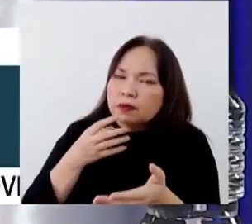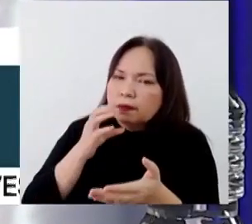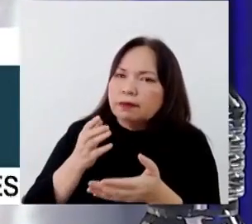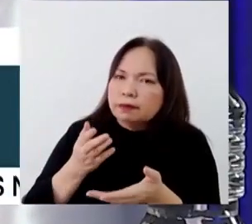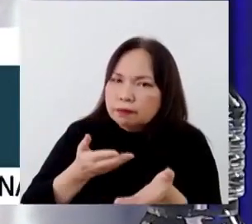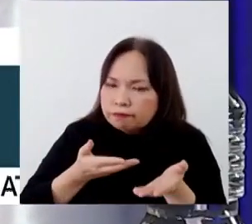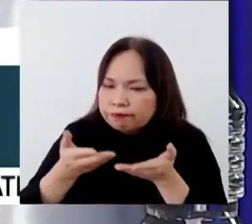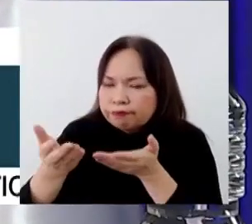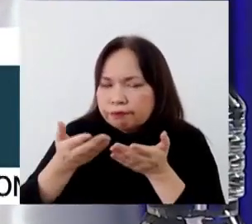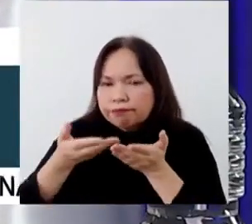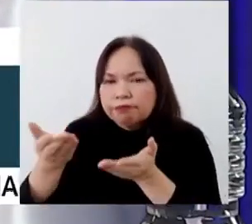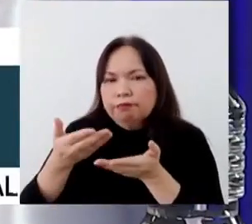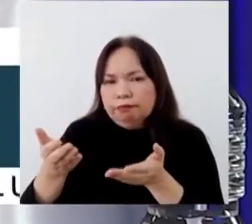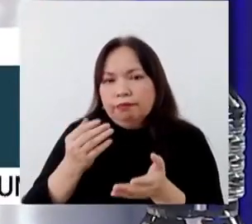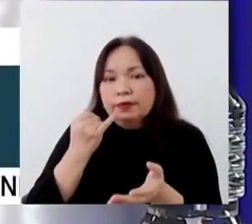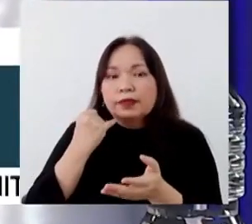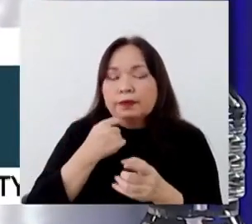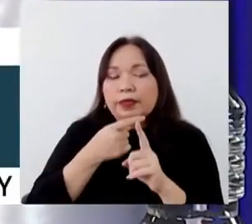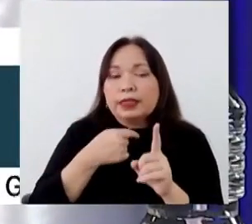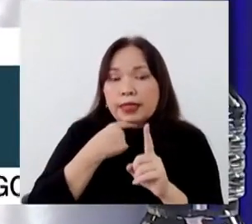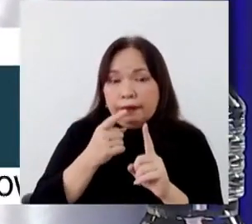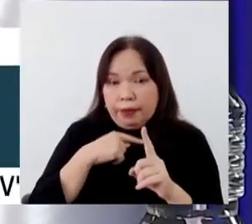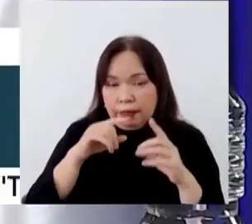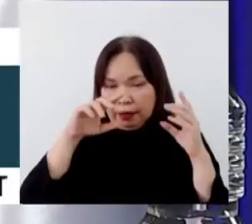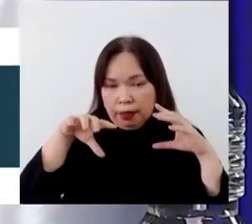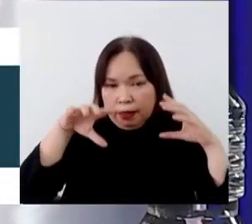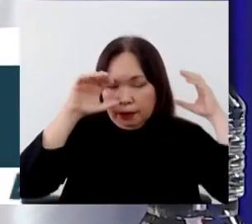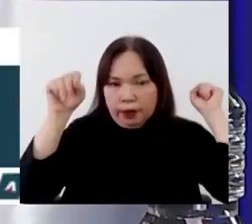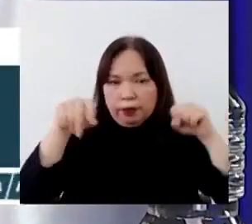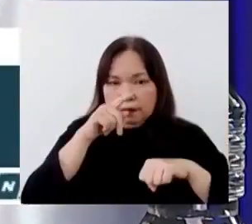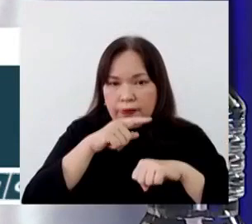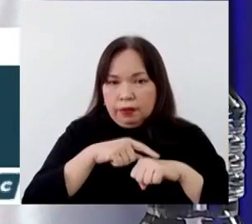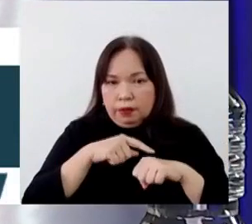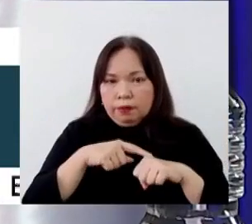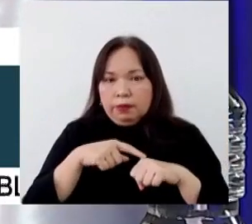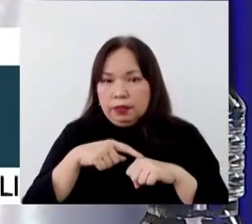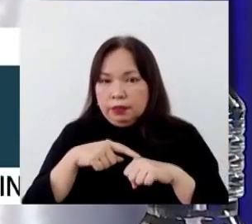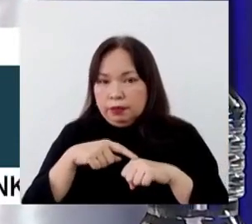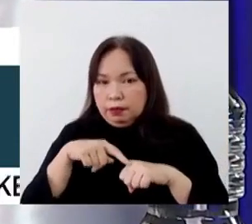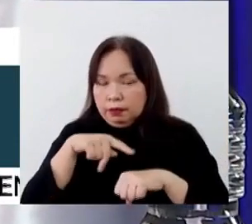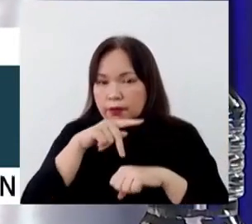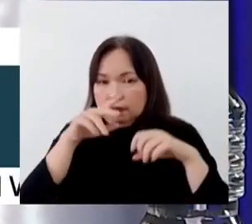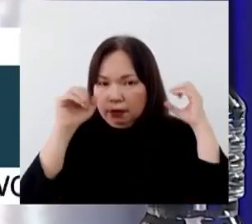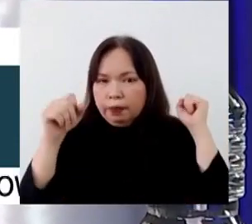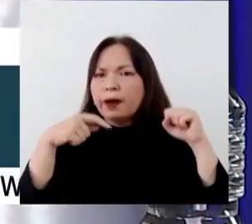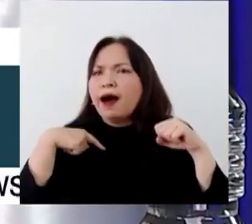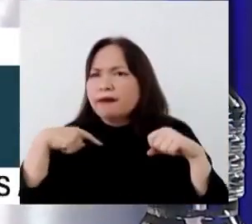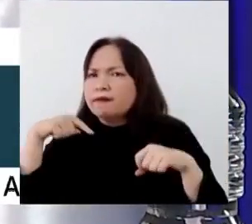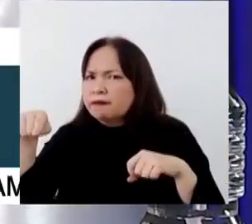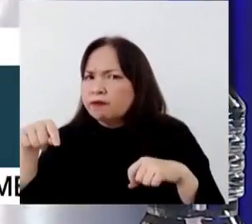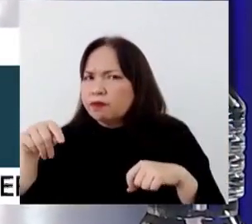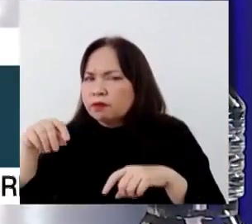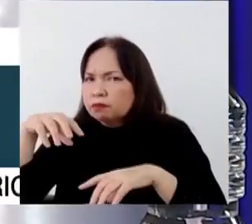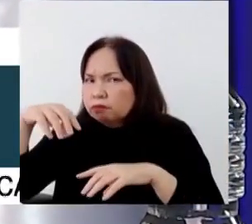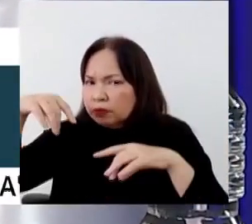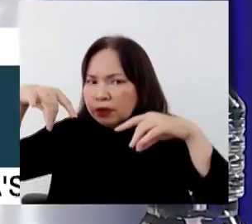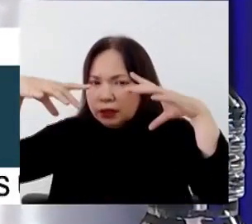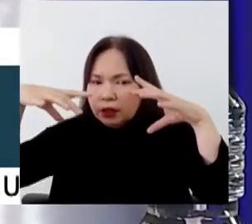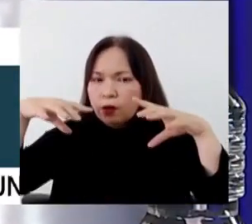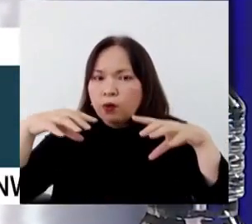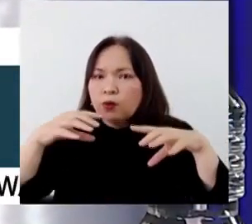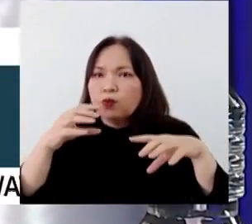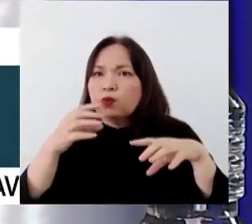According to our embassy in Amman, they still have electricity, water, etc., but